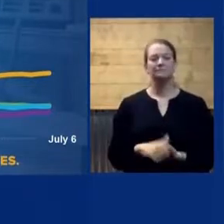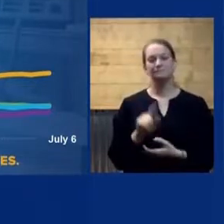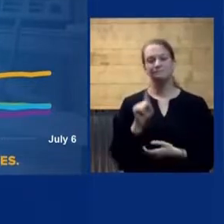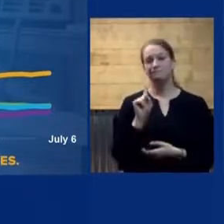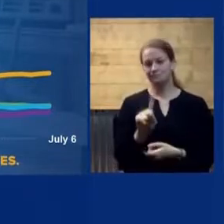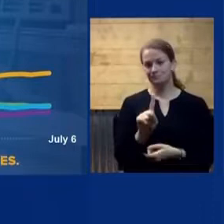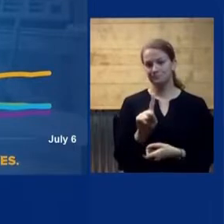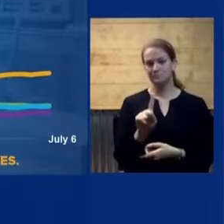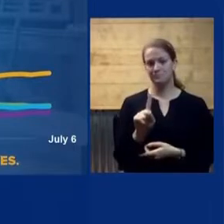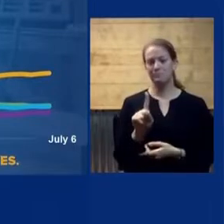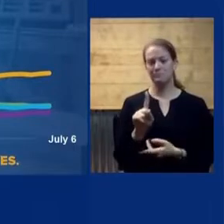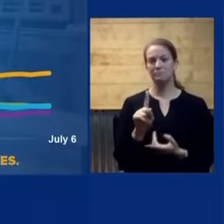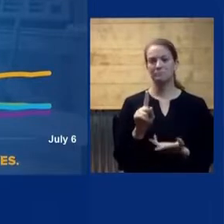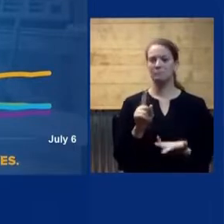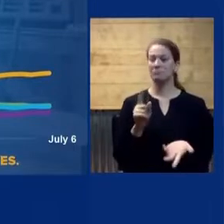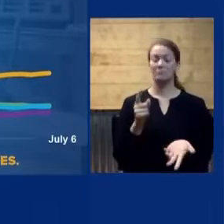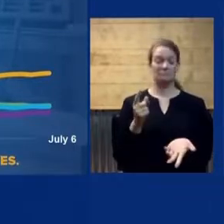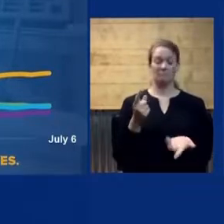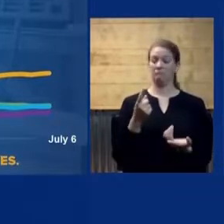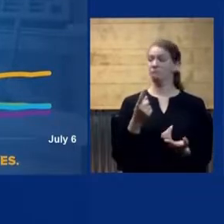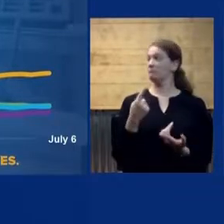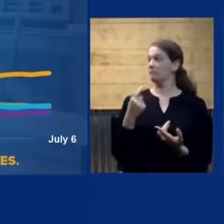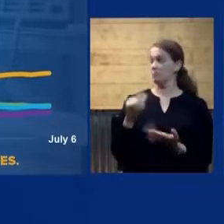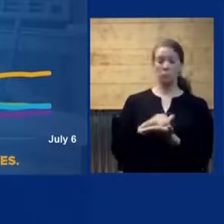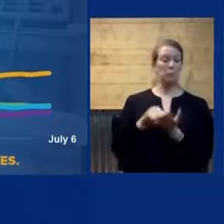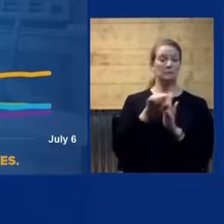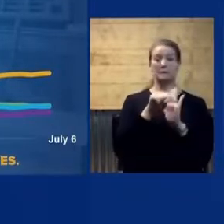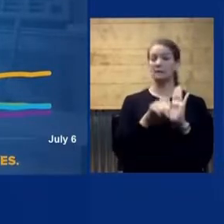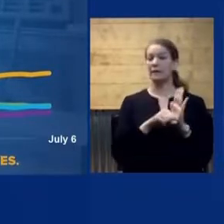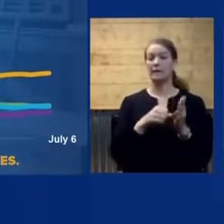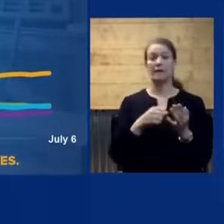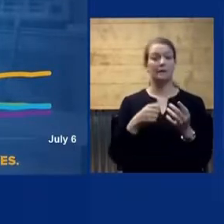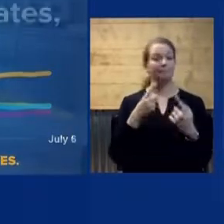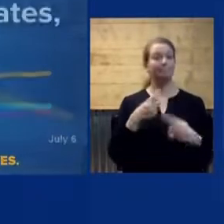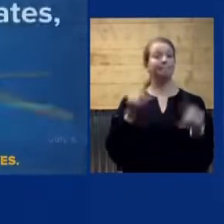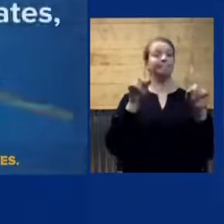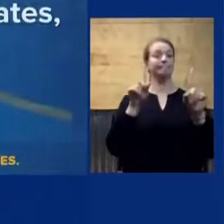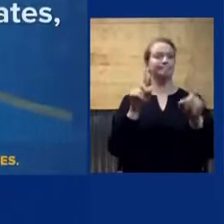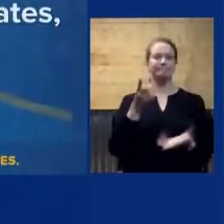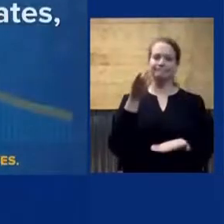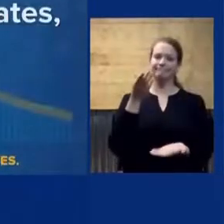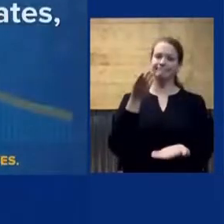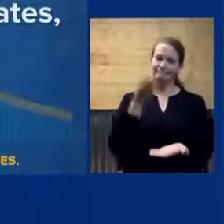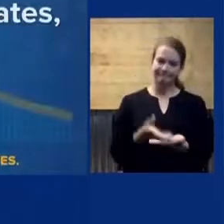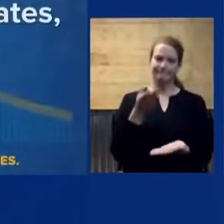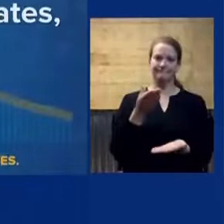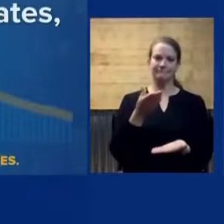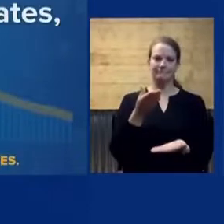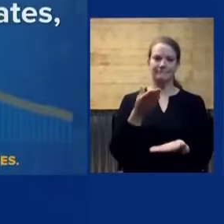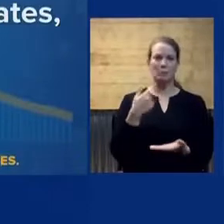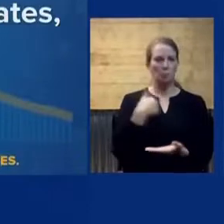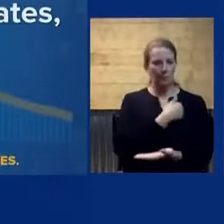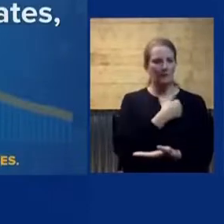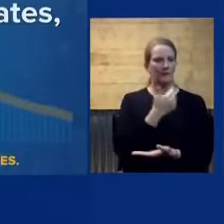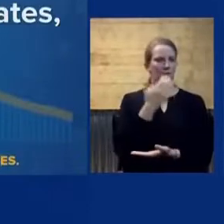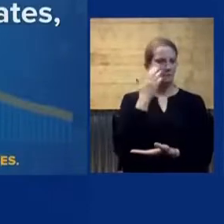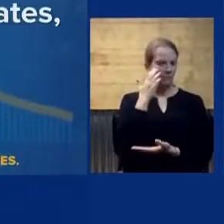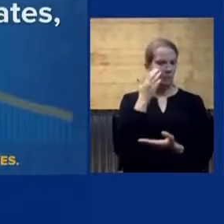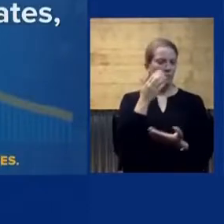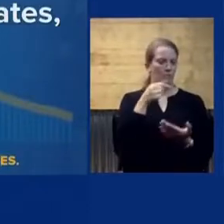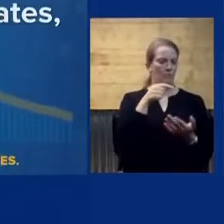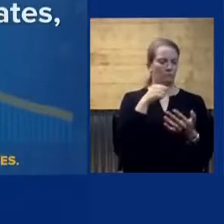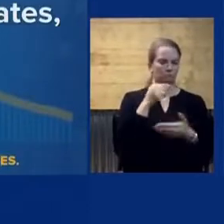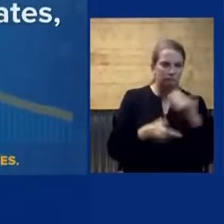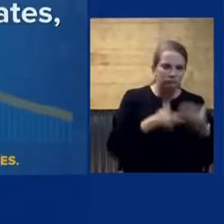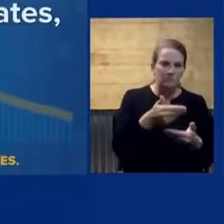we've shown what you can do. And that is proof positive of what works. And we're continuing